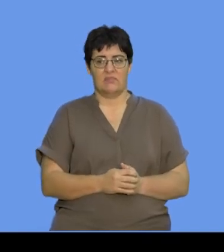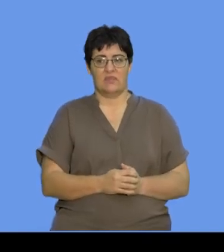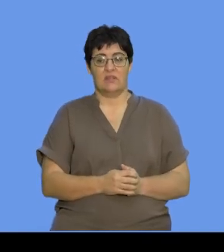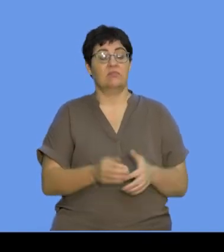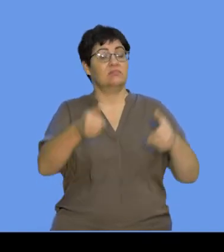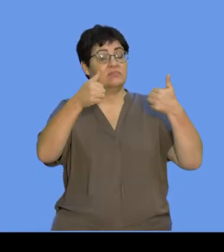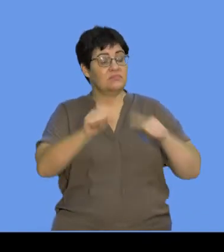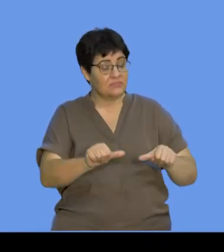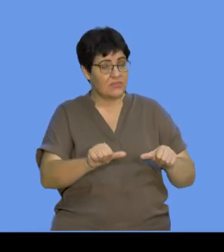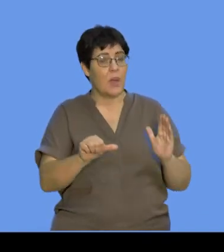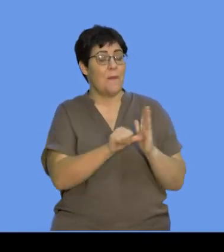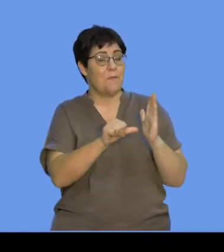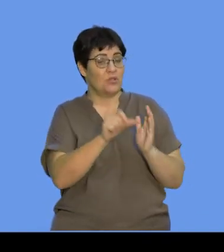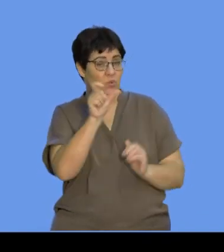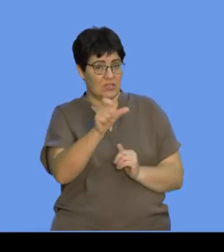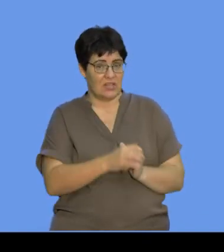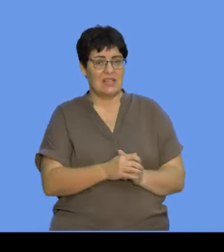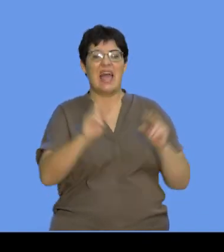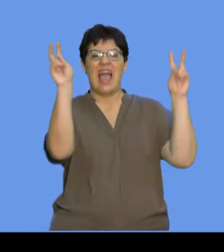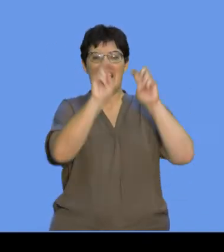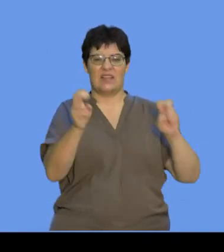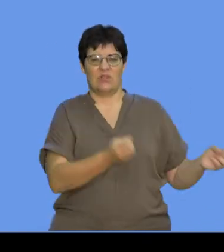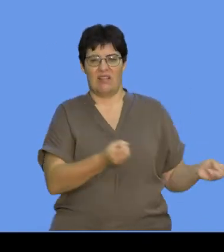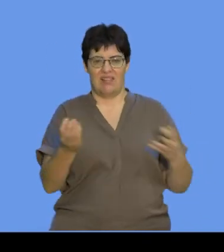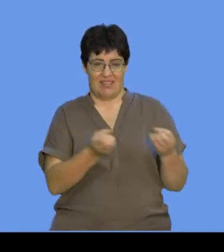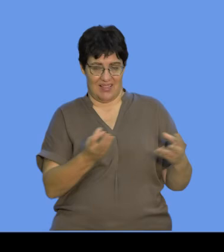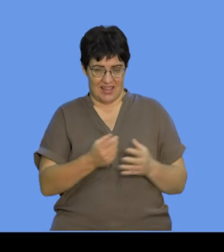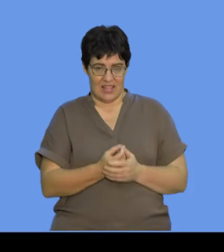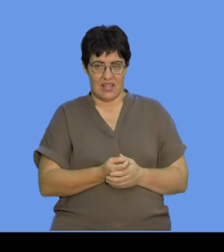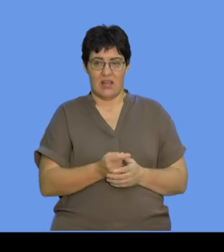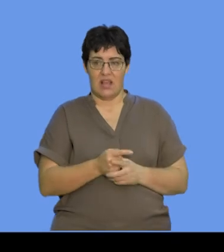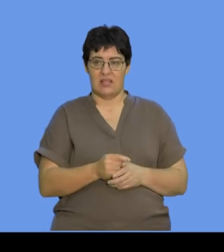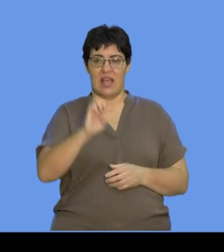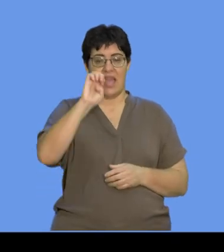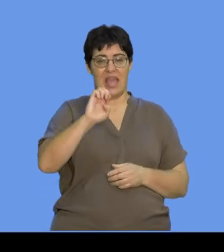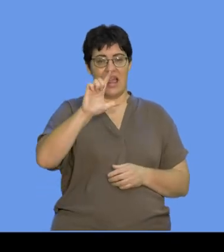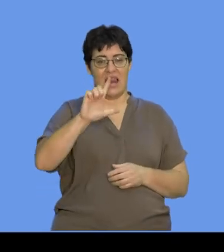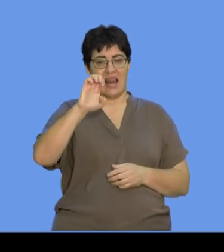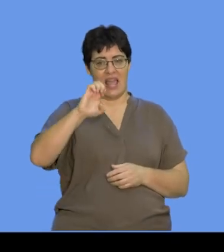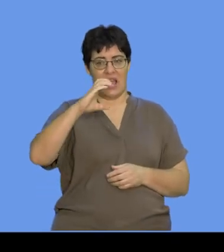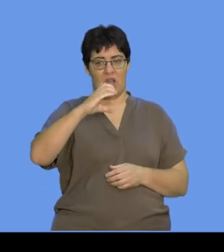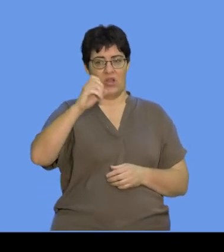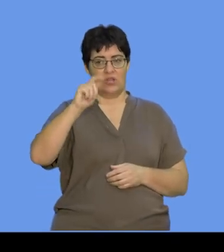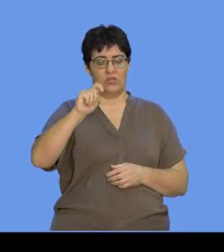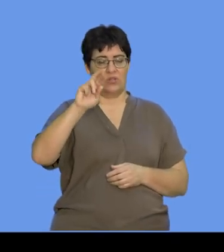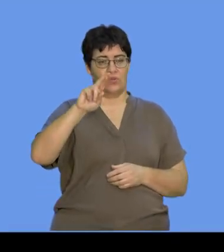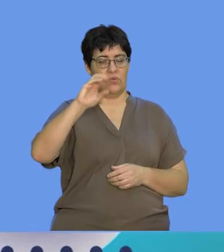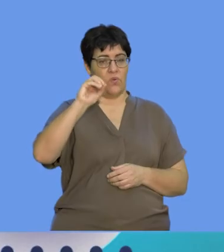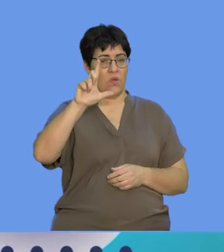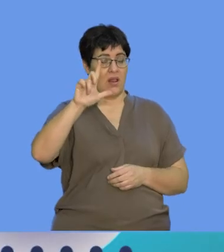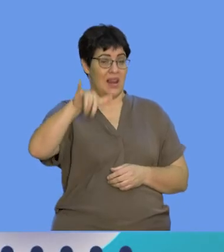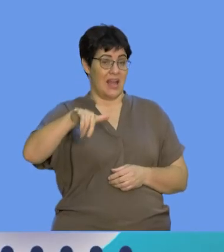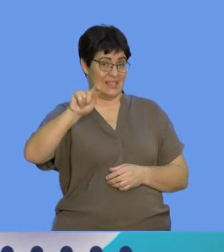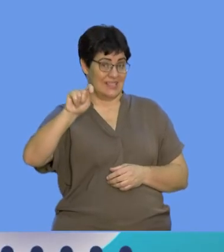keyword that has to do with electrical conductivity. When we talk of an electrolyte, right? An electrolyte is actually